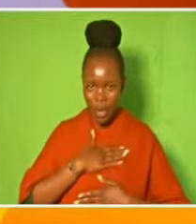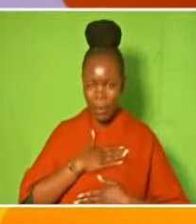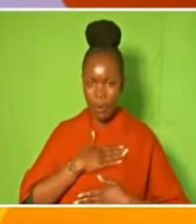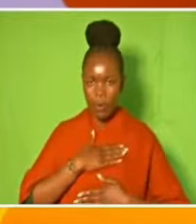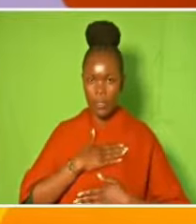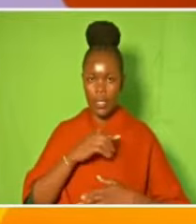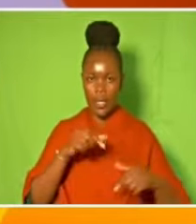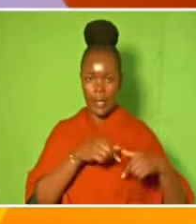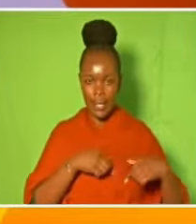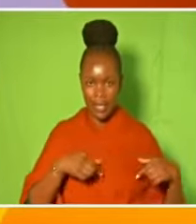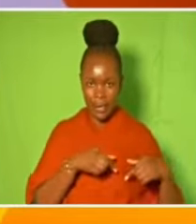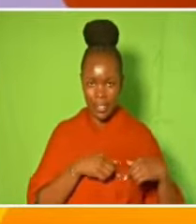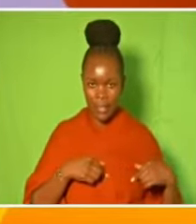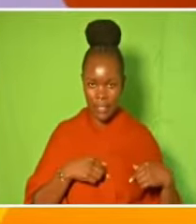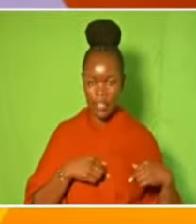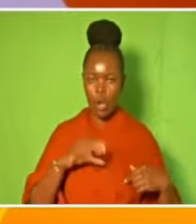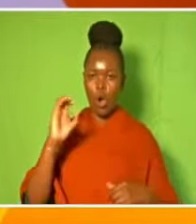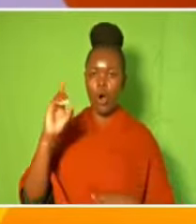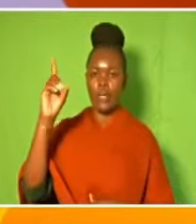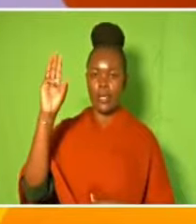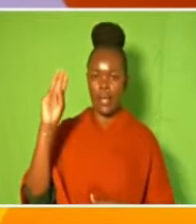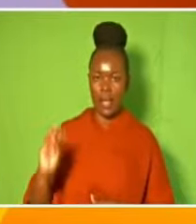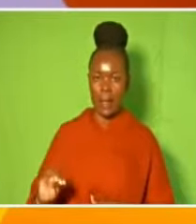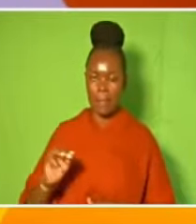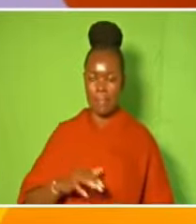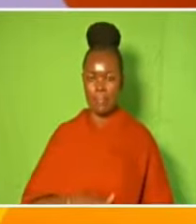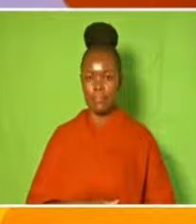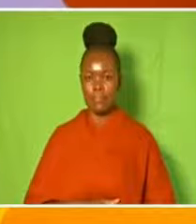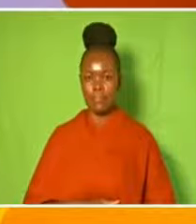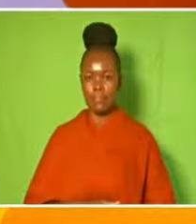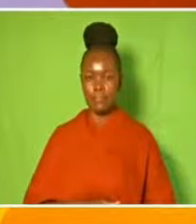delegates. ODM.